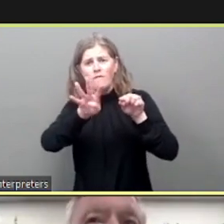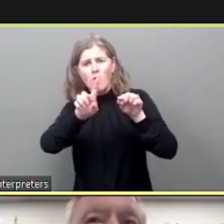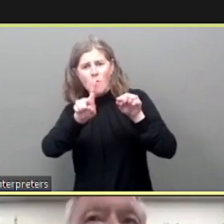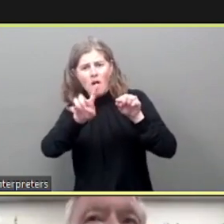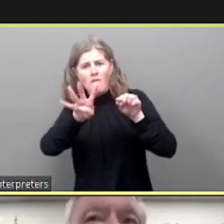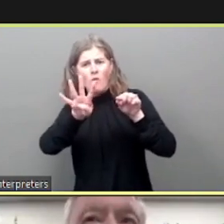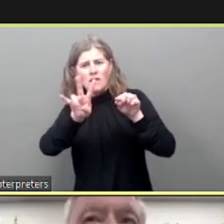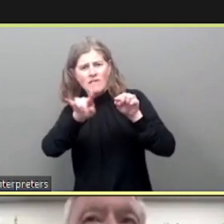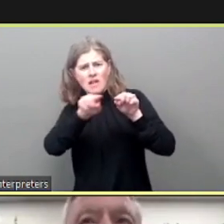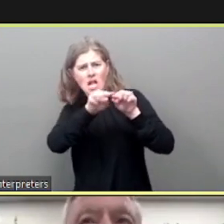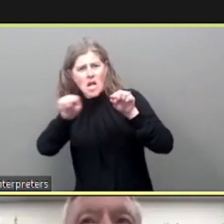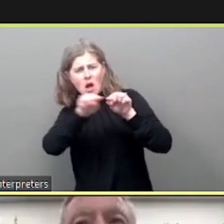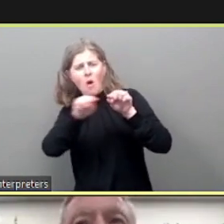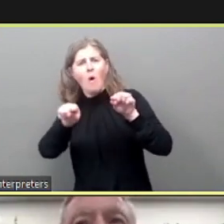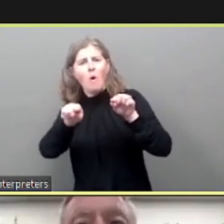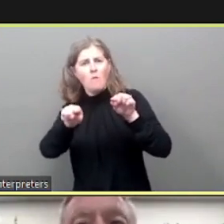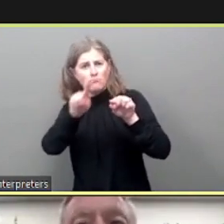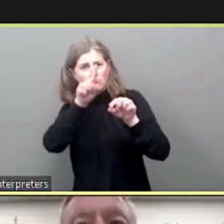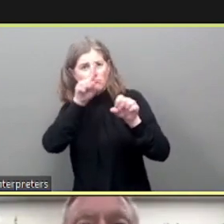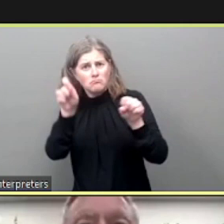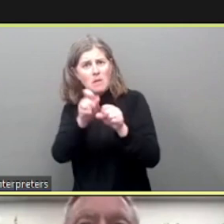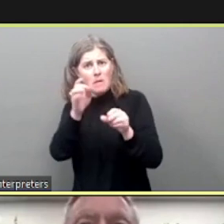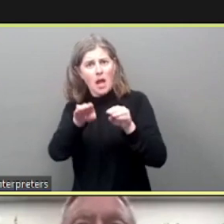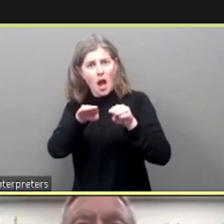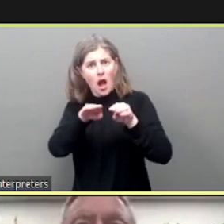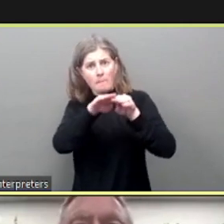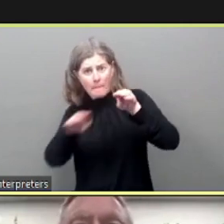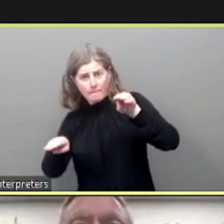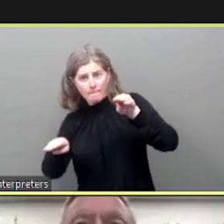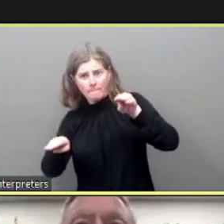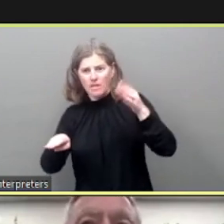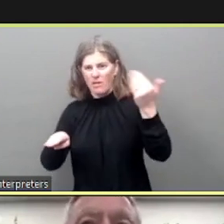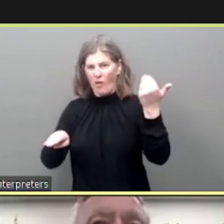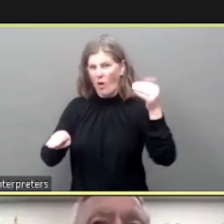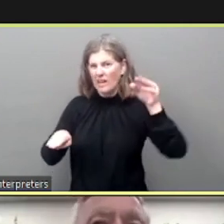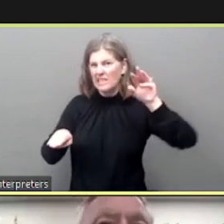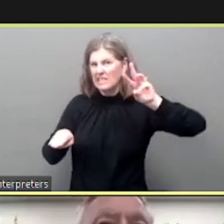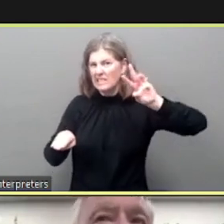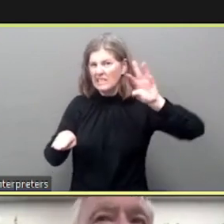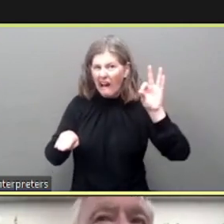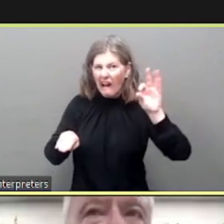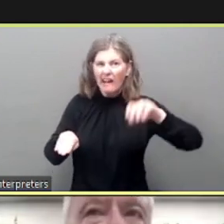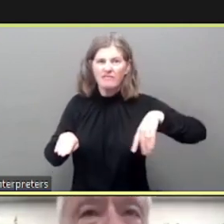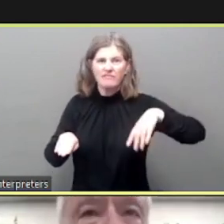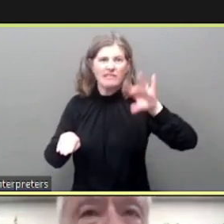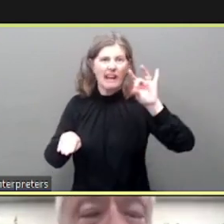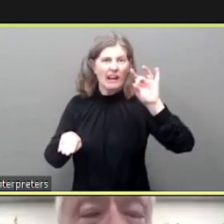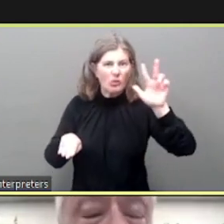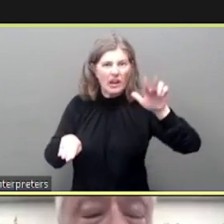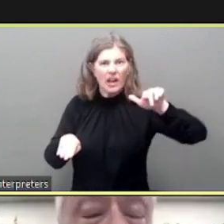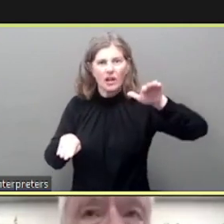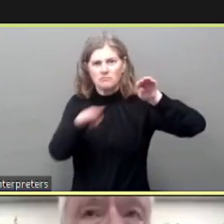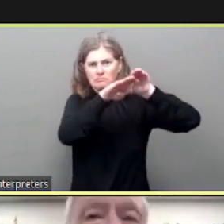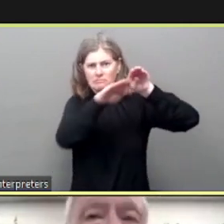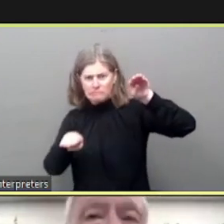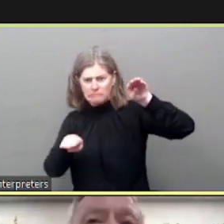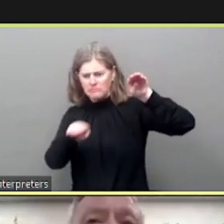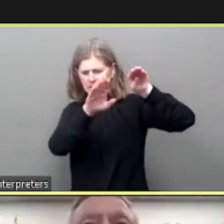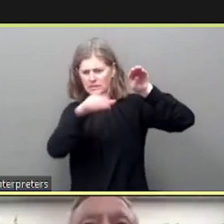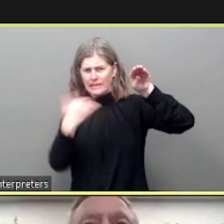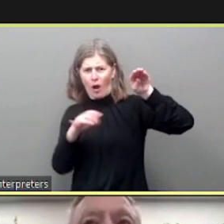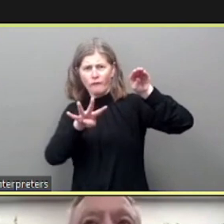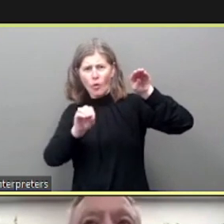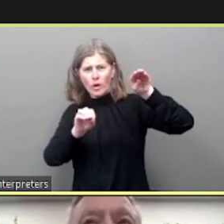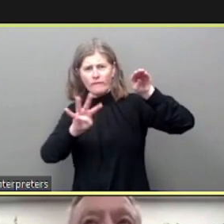an honest to goodness drop from when we were 69, 83, 73 cases. I certainly do hope so.